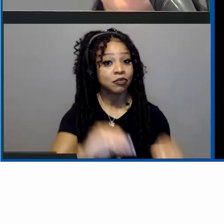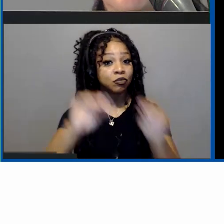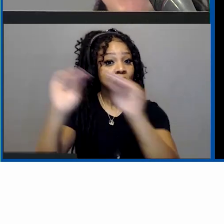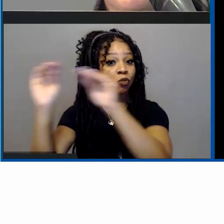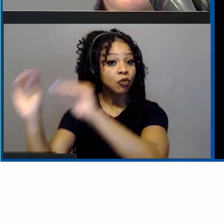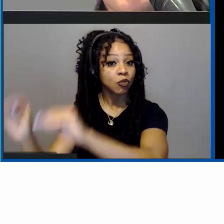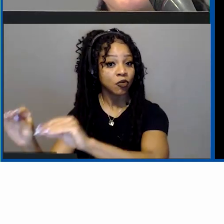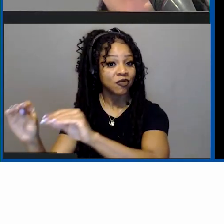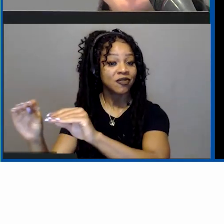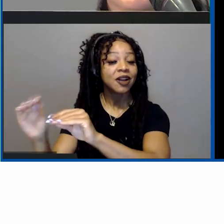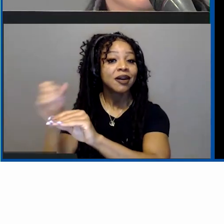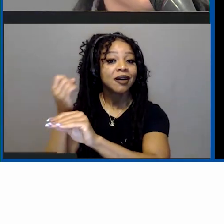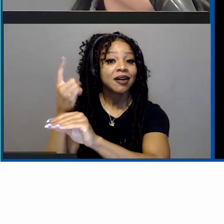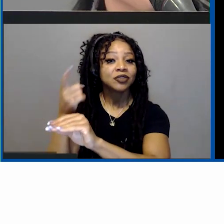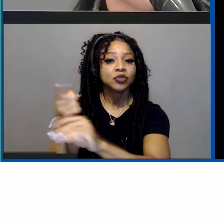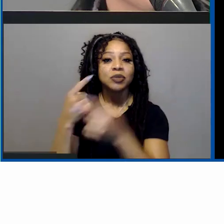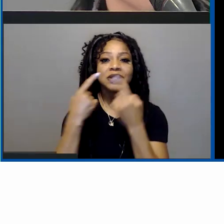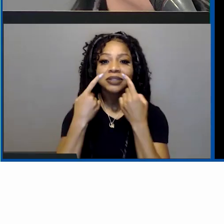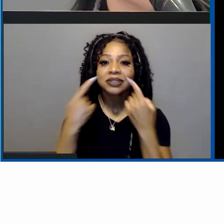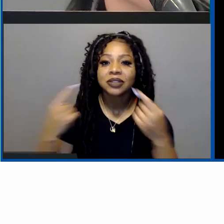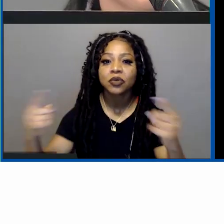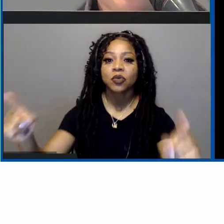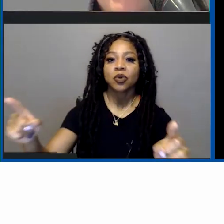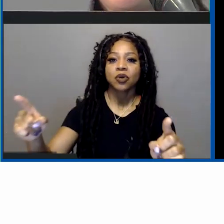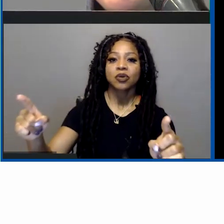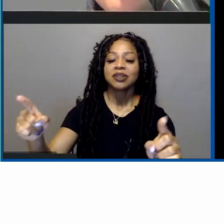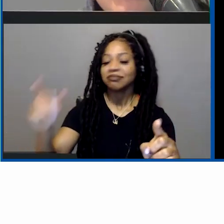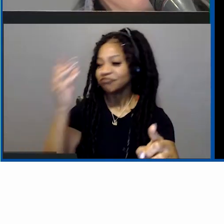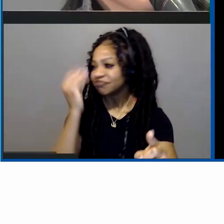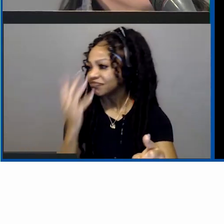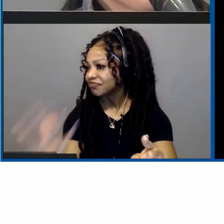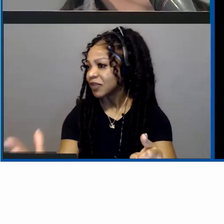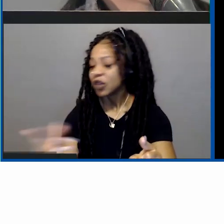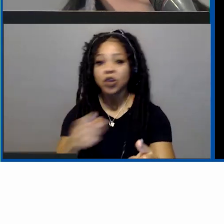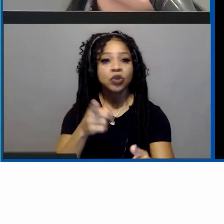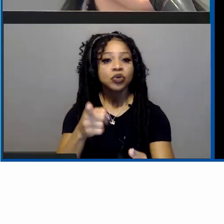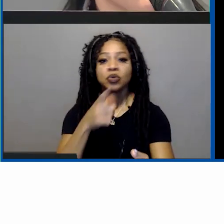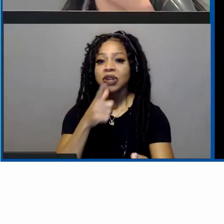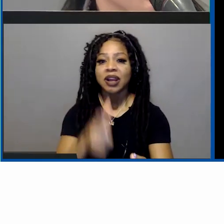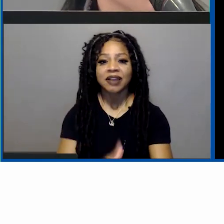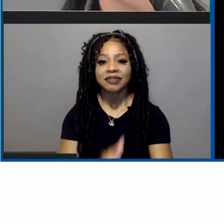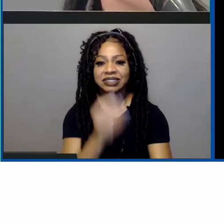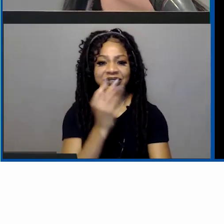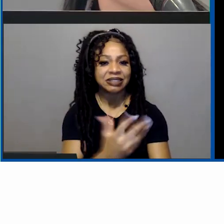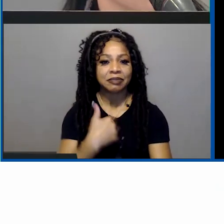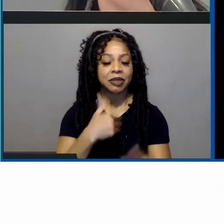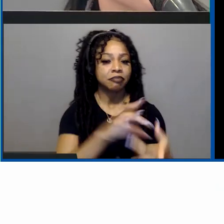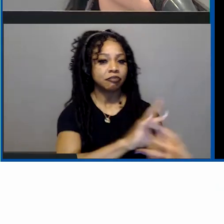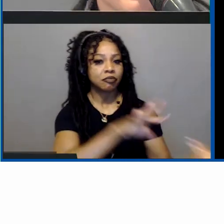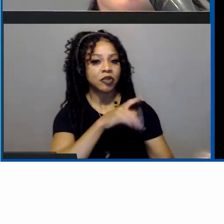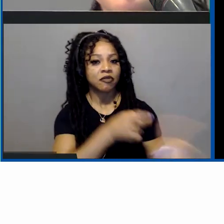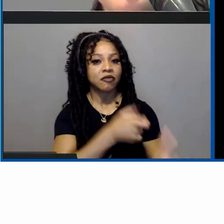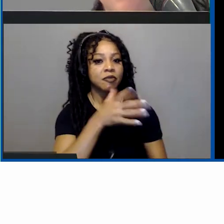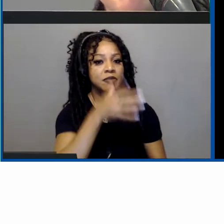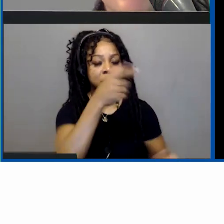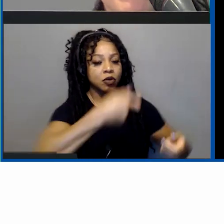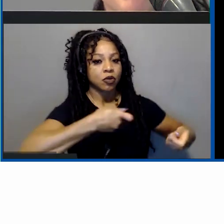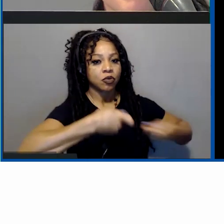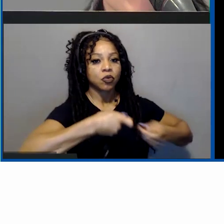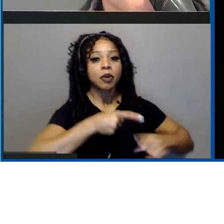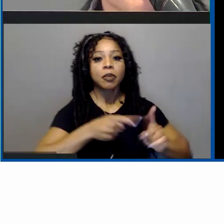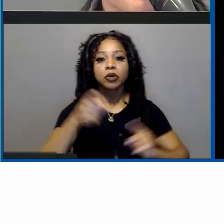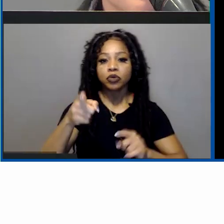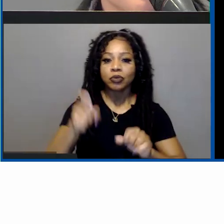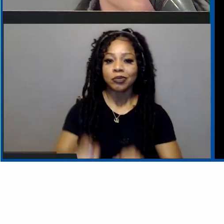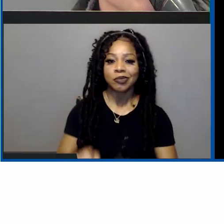leave and make the declaration to someone in the world. You don't have to say, I'm withdrawing from parental control, but you have to take the steps to